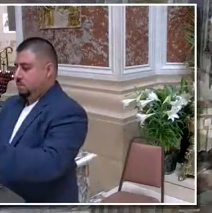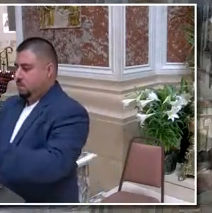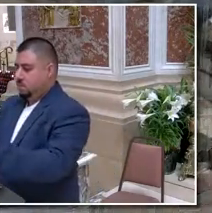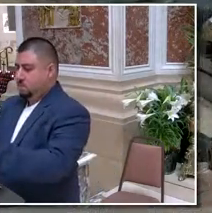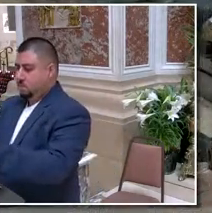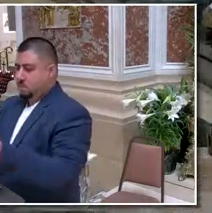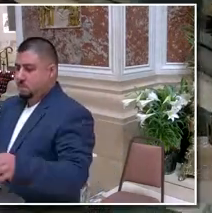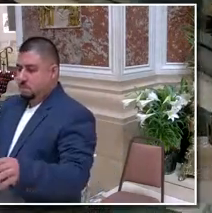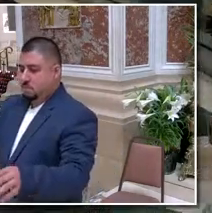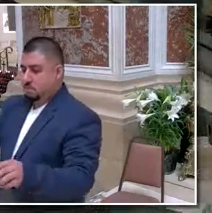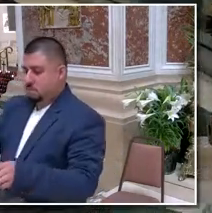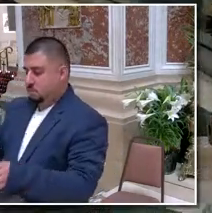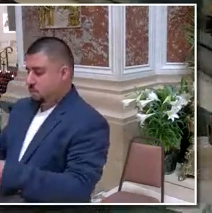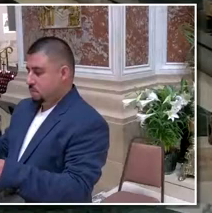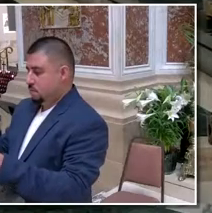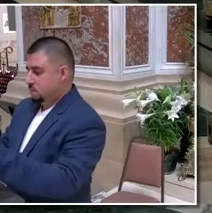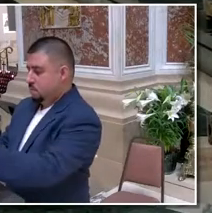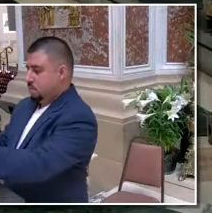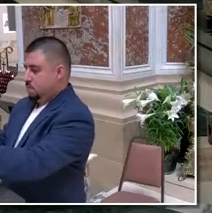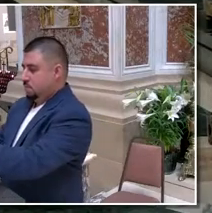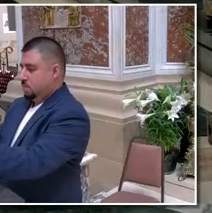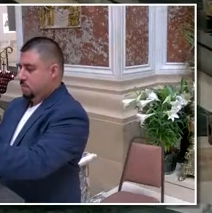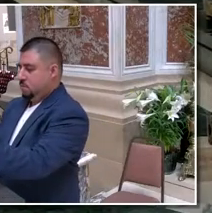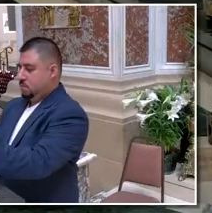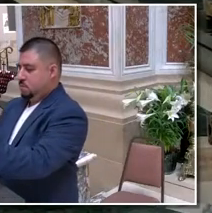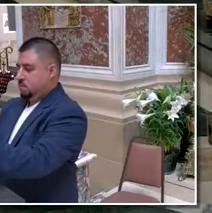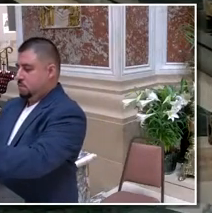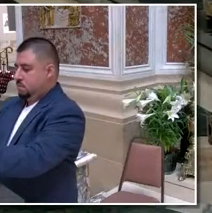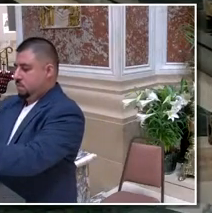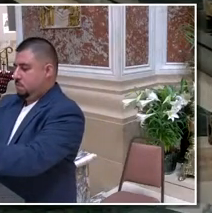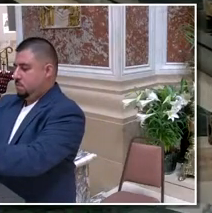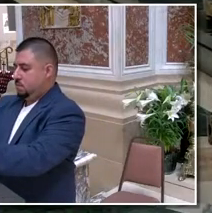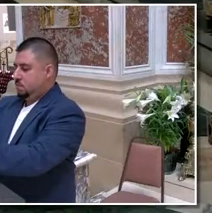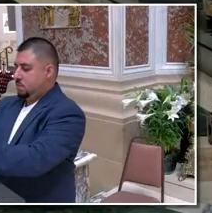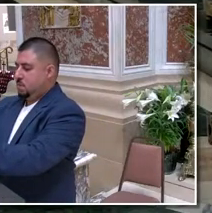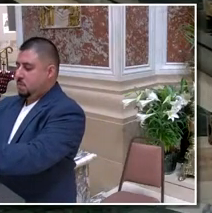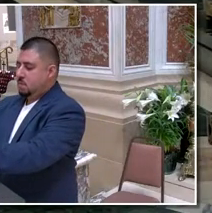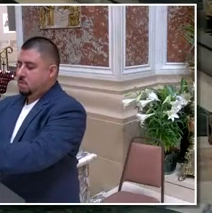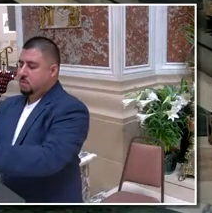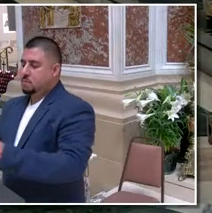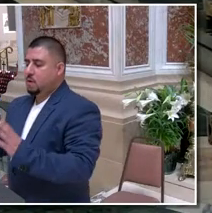A reading from the letter of St. Paul to the Colossians.